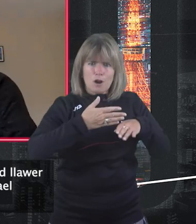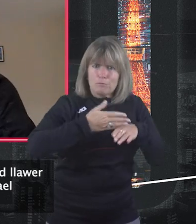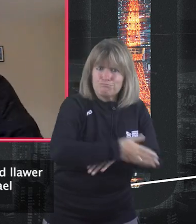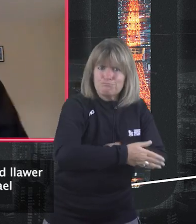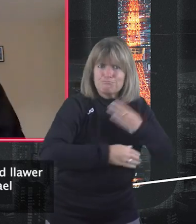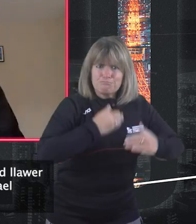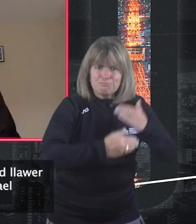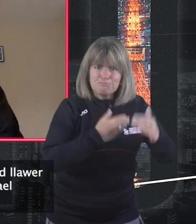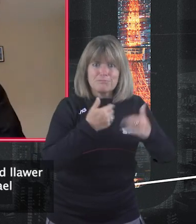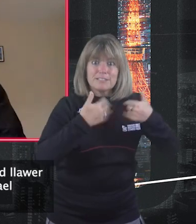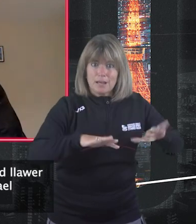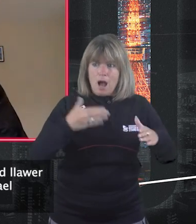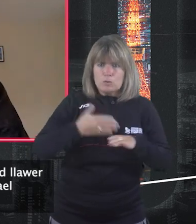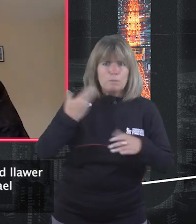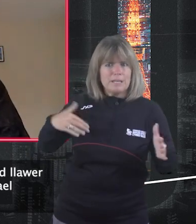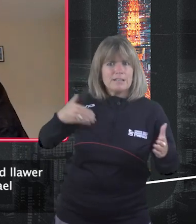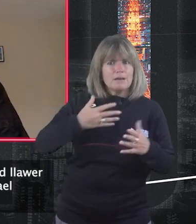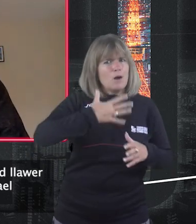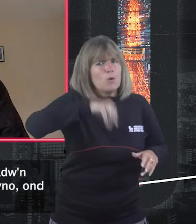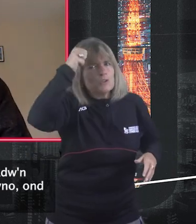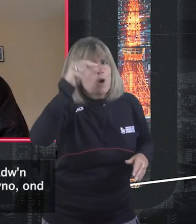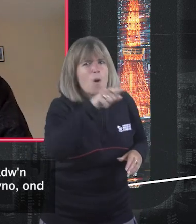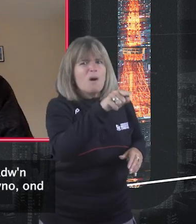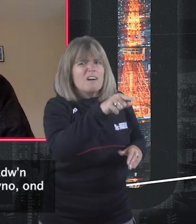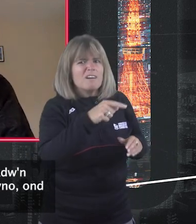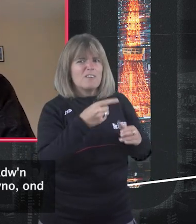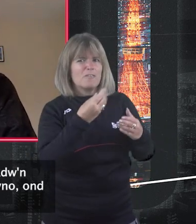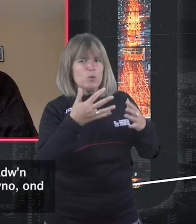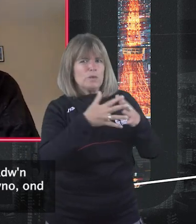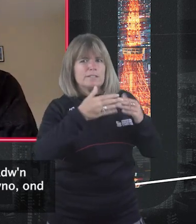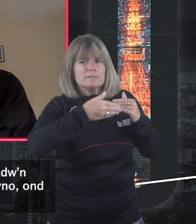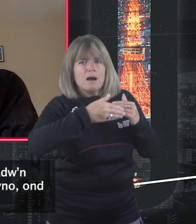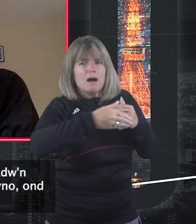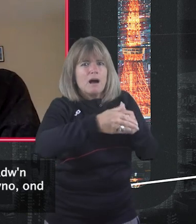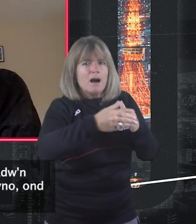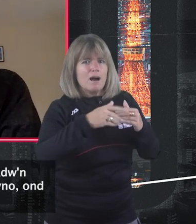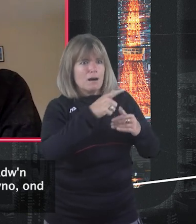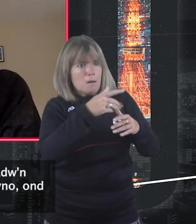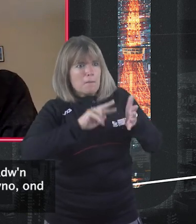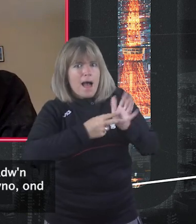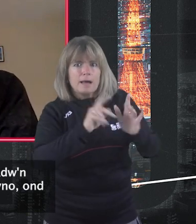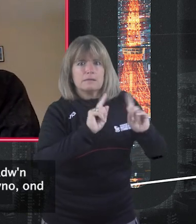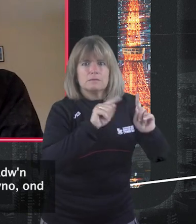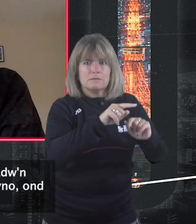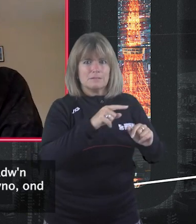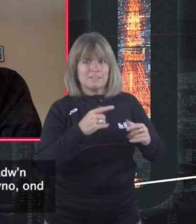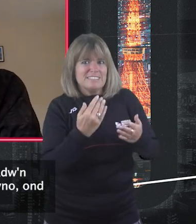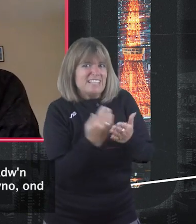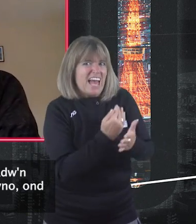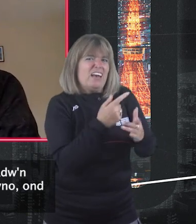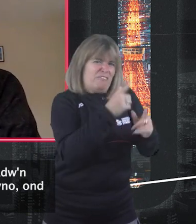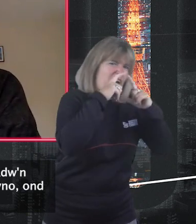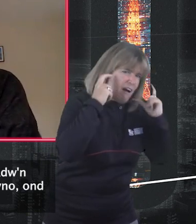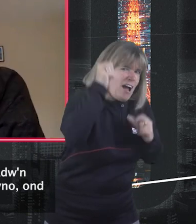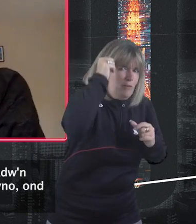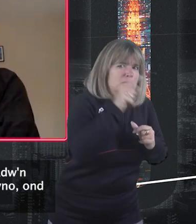hard work's been done now, but I'm intrigued to know, so what do the next couple of weeks have in store for you? Obviously keeping safe, looking